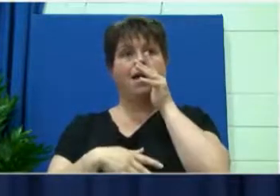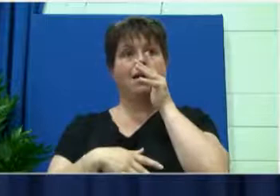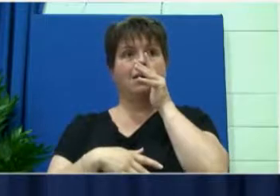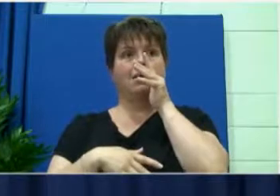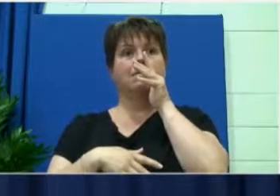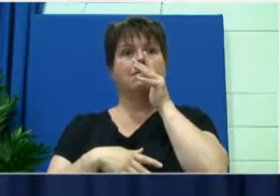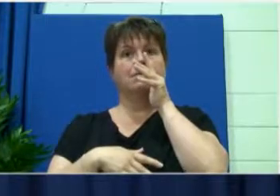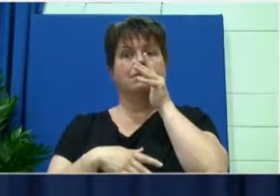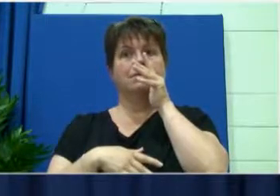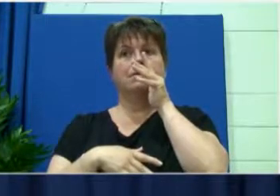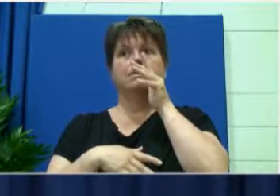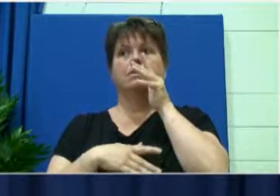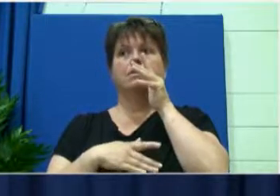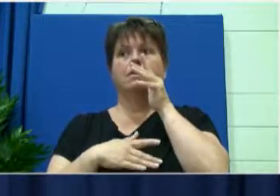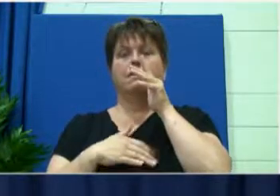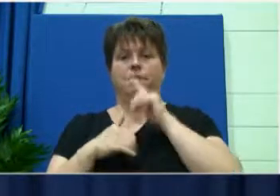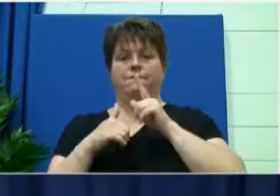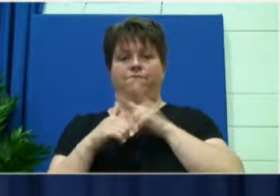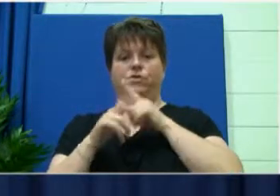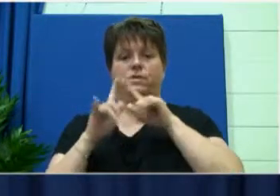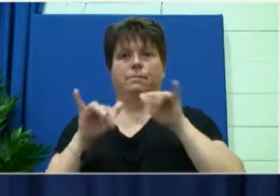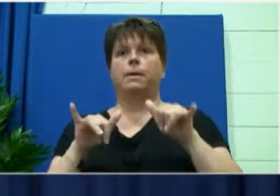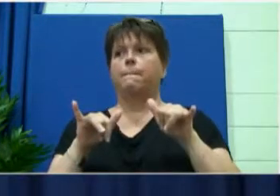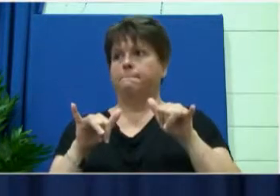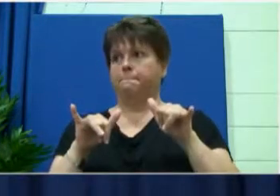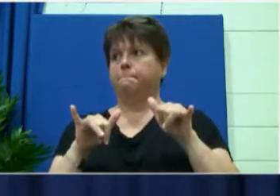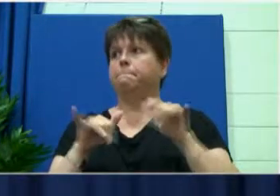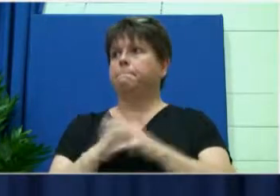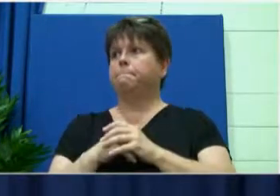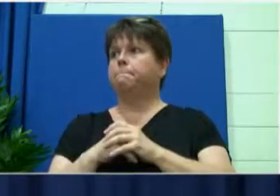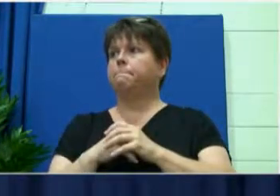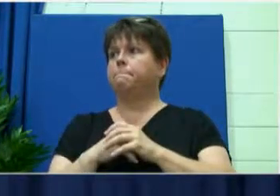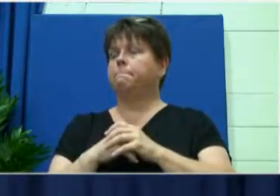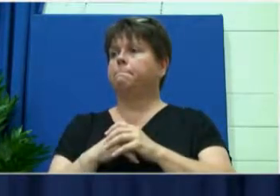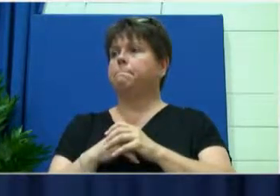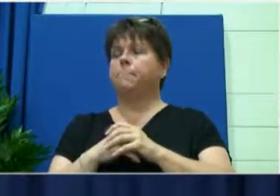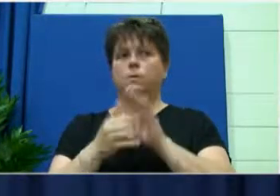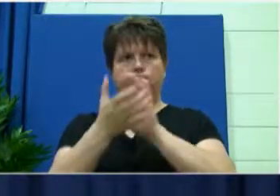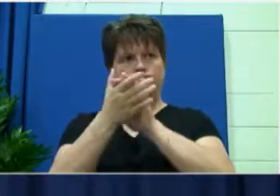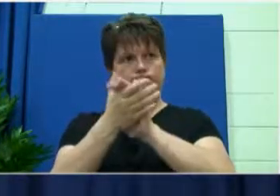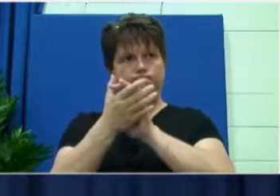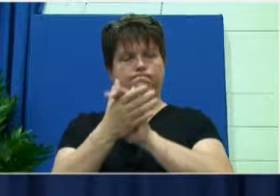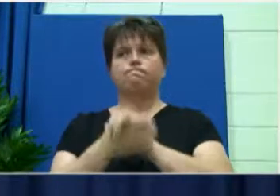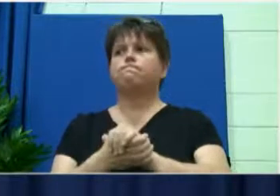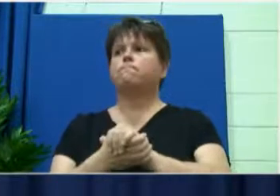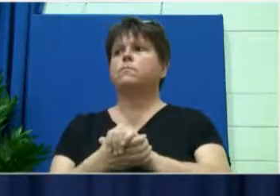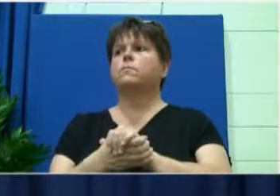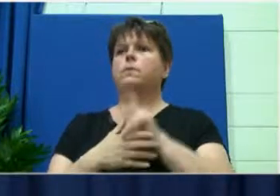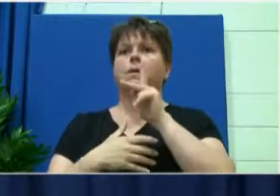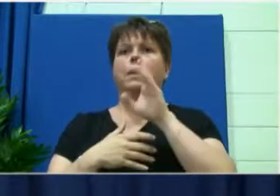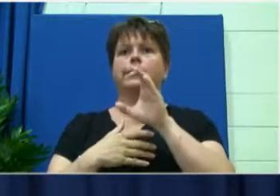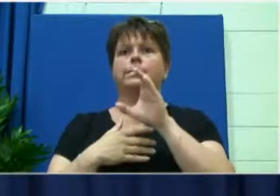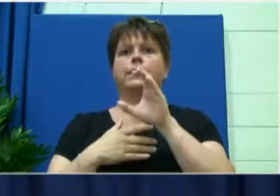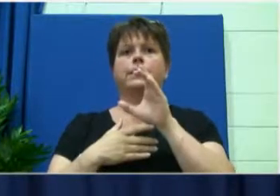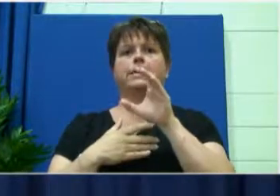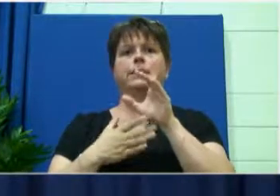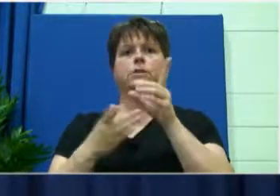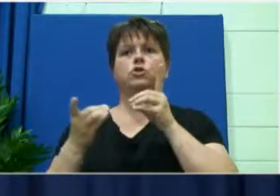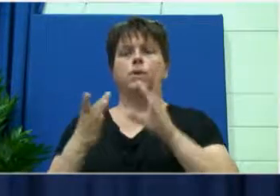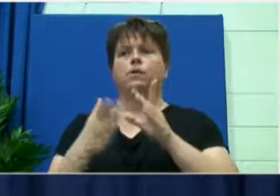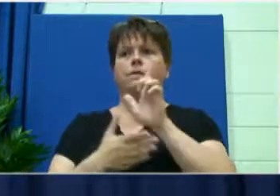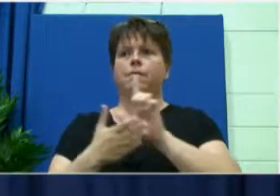team finished first at the same conference. Congratulations to all of you. KC's Director of Library